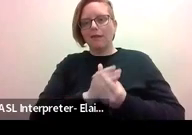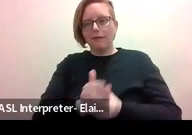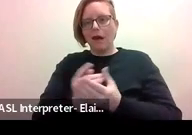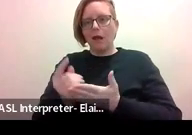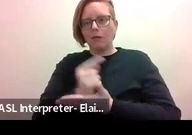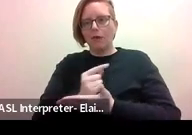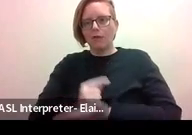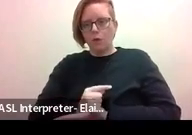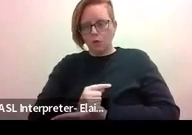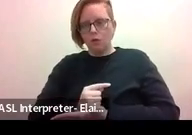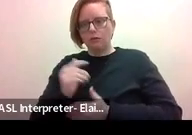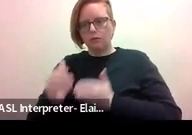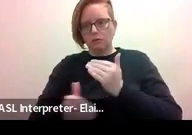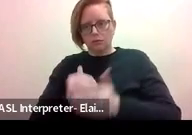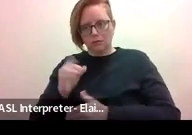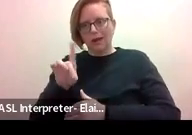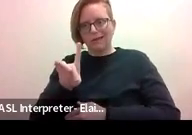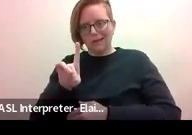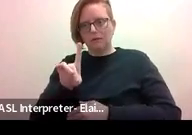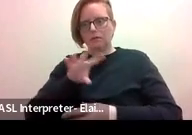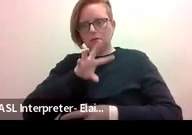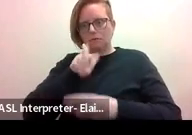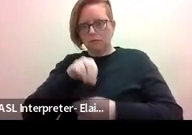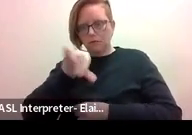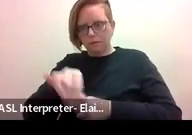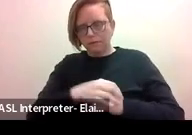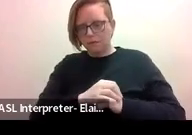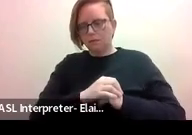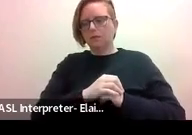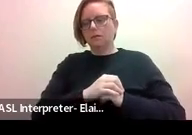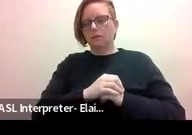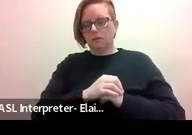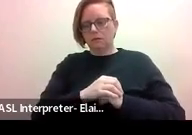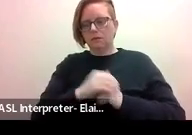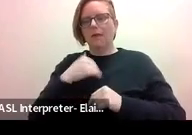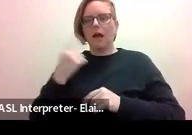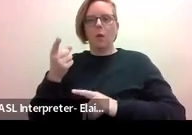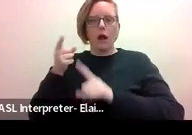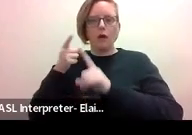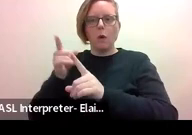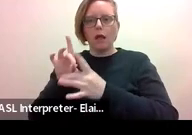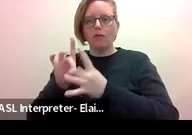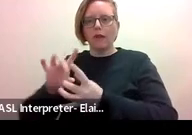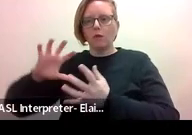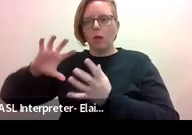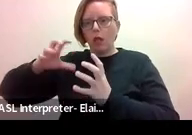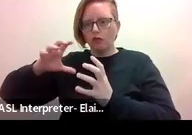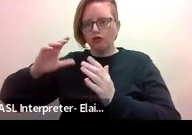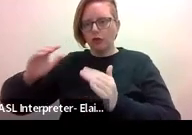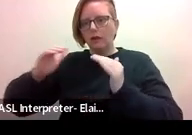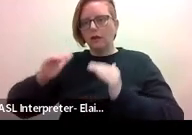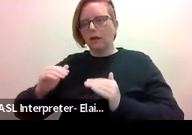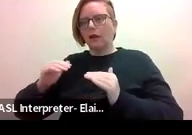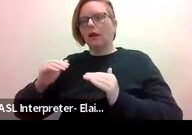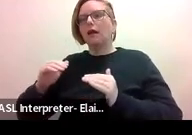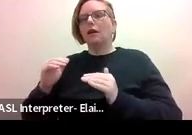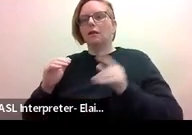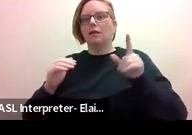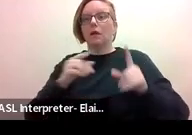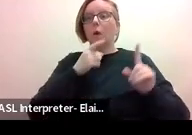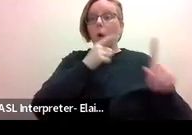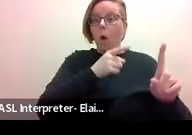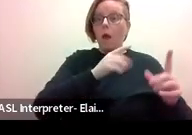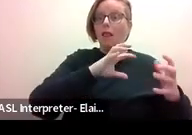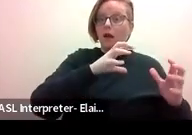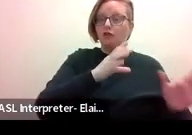and I had a goal around doing laundry, and then I had objectives, you know, one to